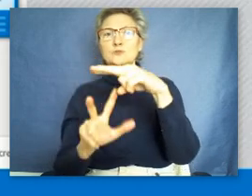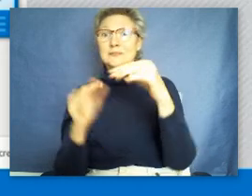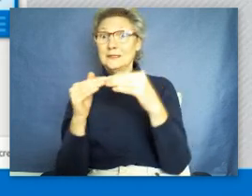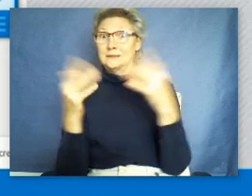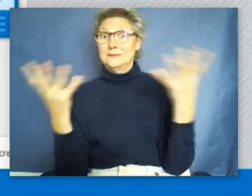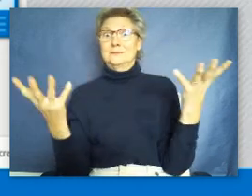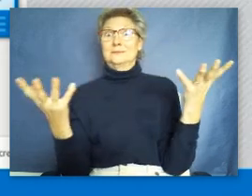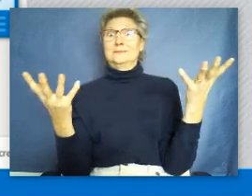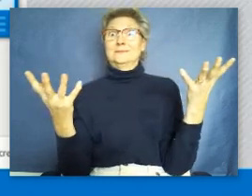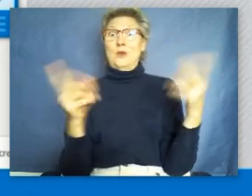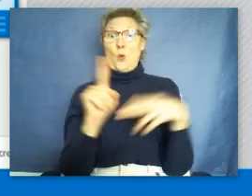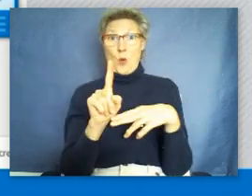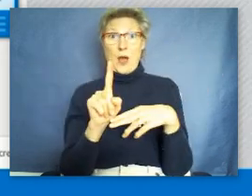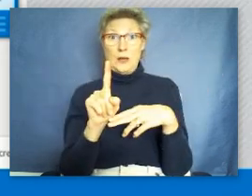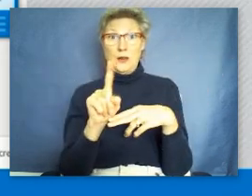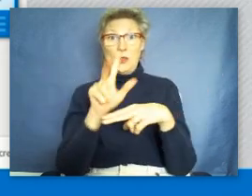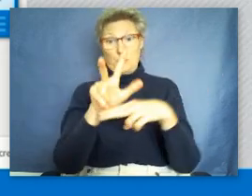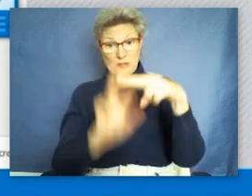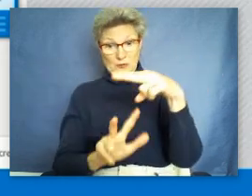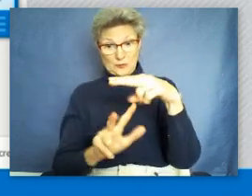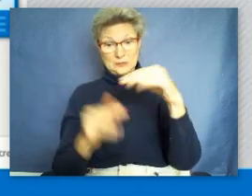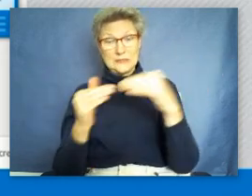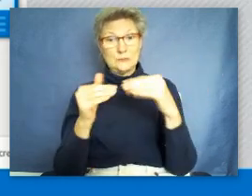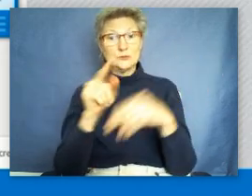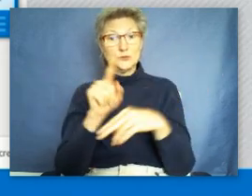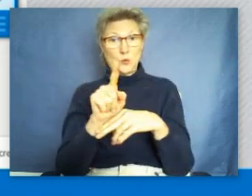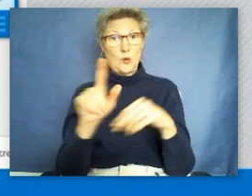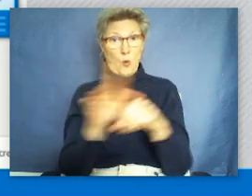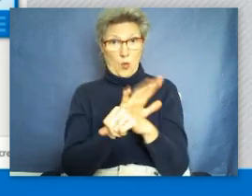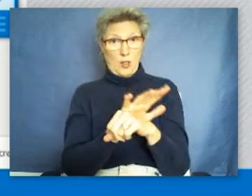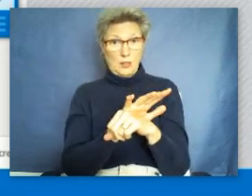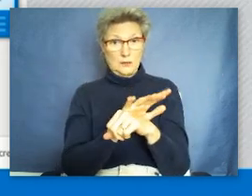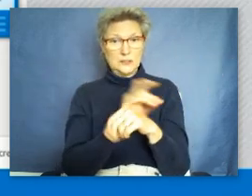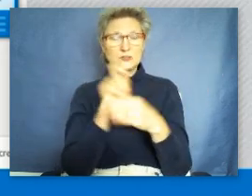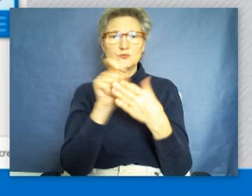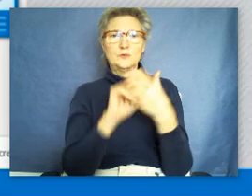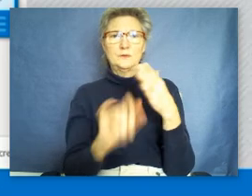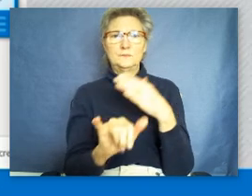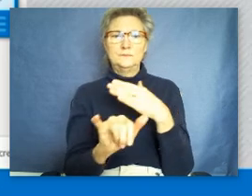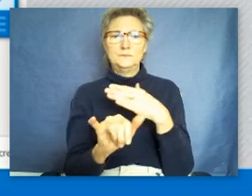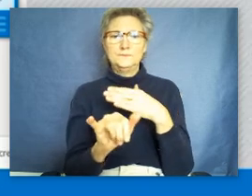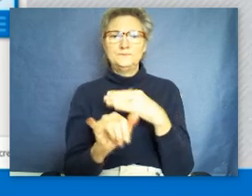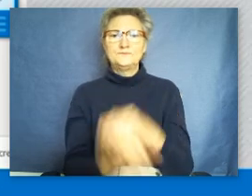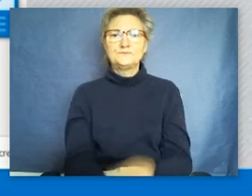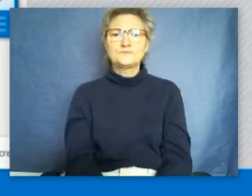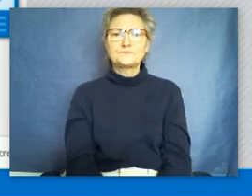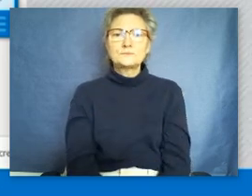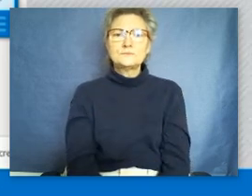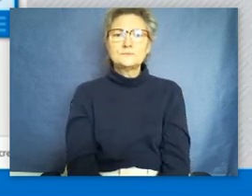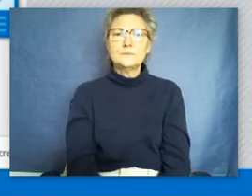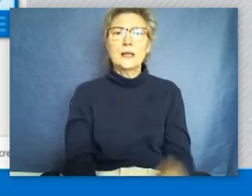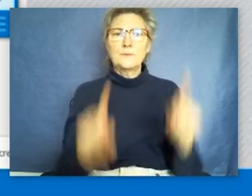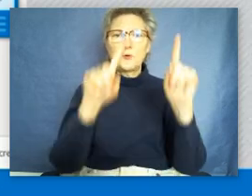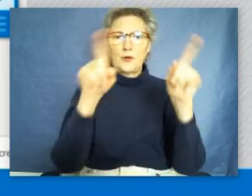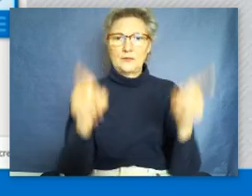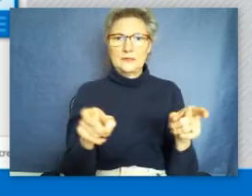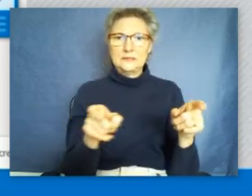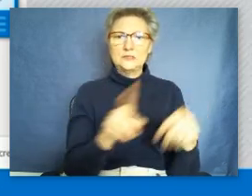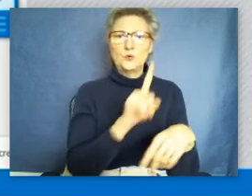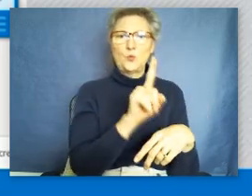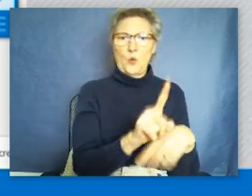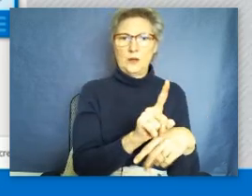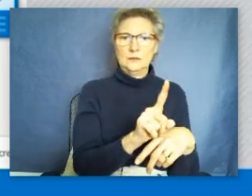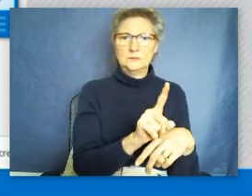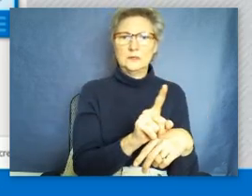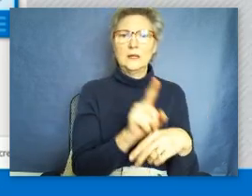is 1 or a whole. Good thinking. Okay, let's write that. All right, got our parentheses. Now let's add our whole